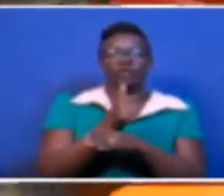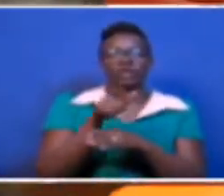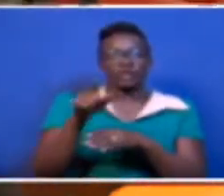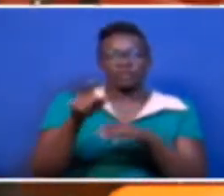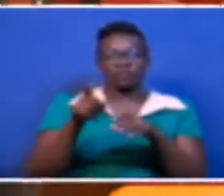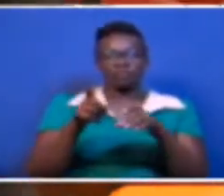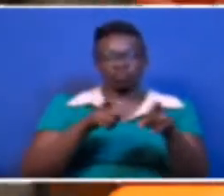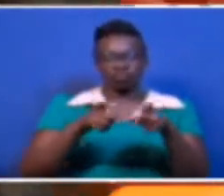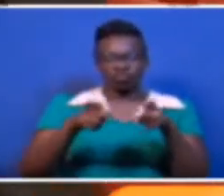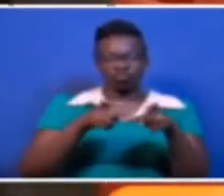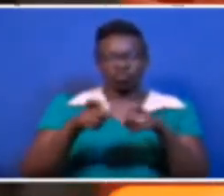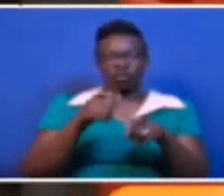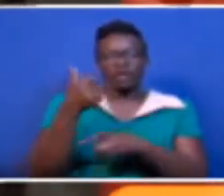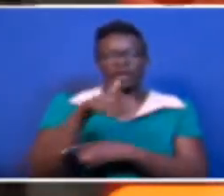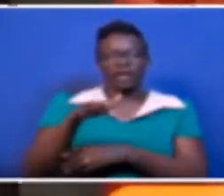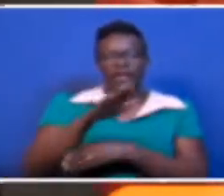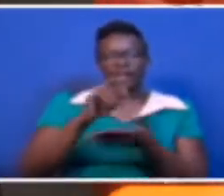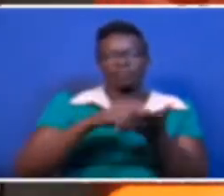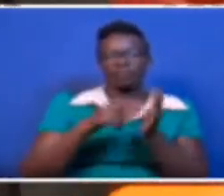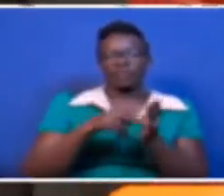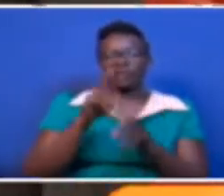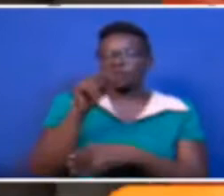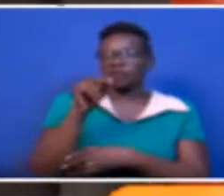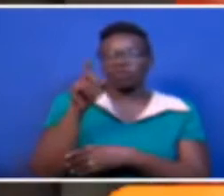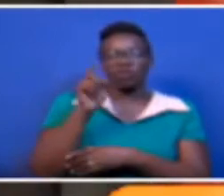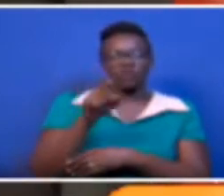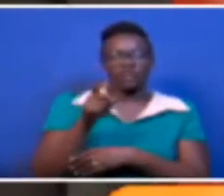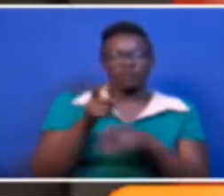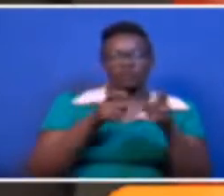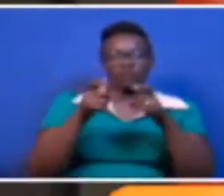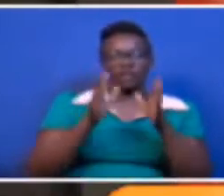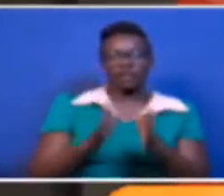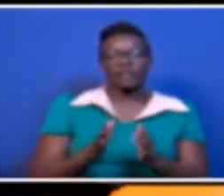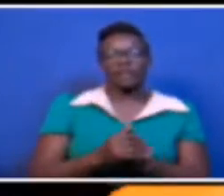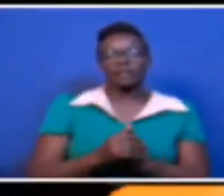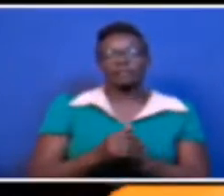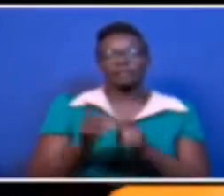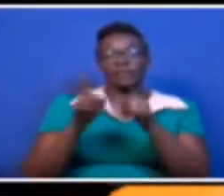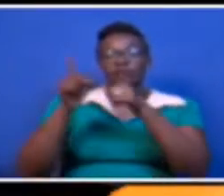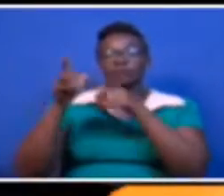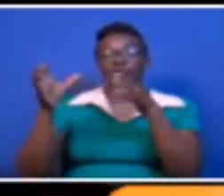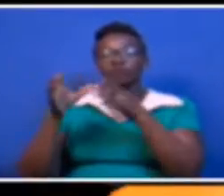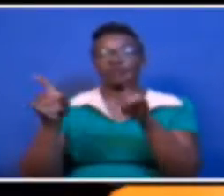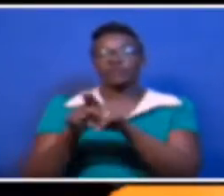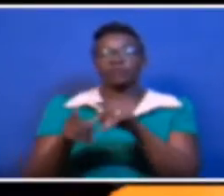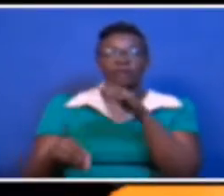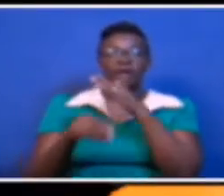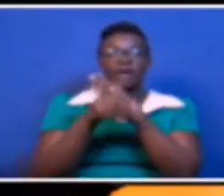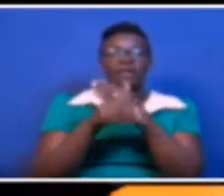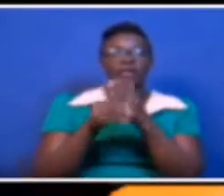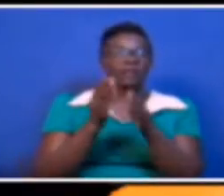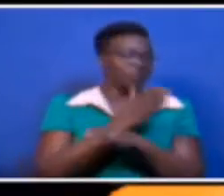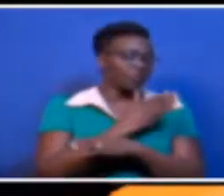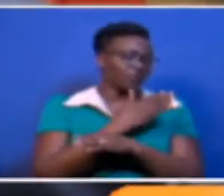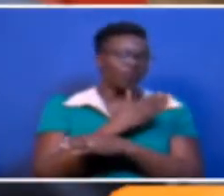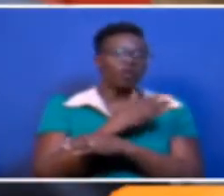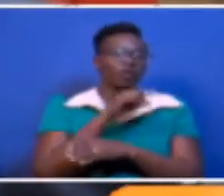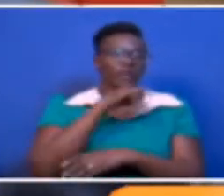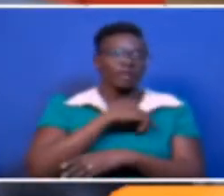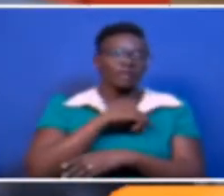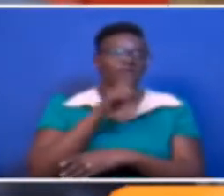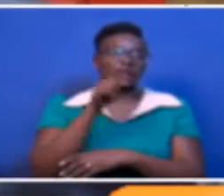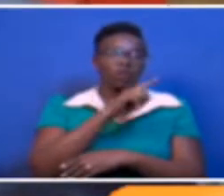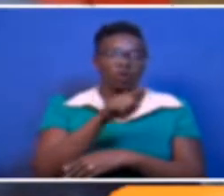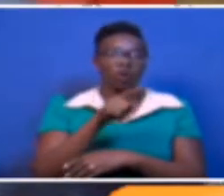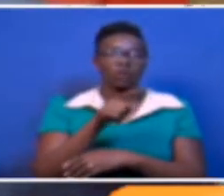sectors, meaning there was no need for action by regulators. Safaricom, it added, had, however, in the past been found guilty of